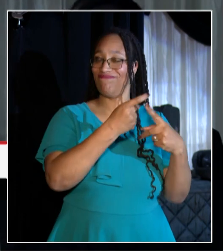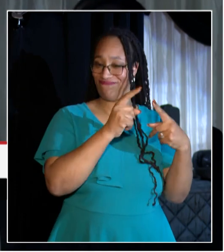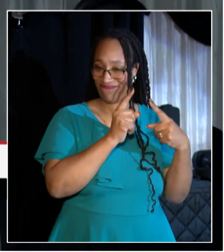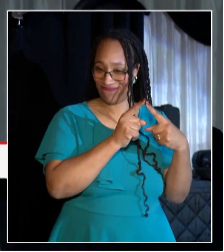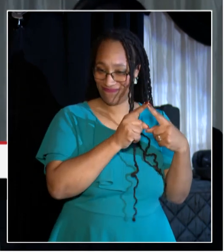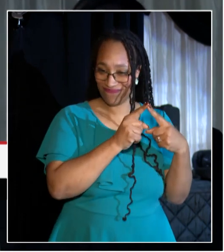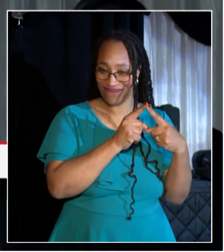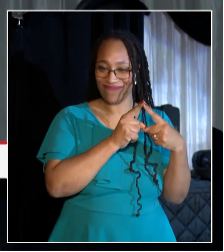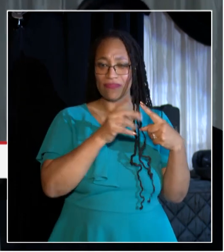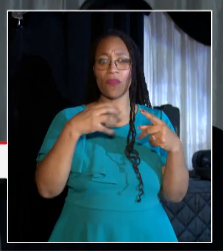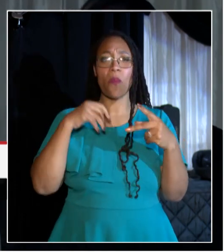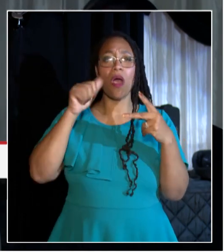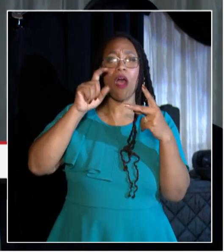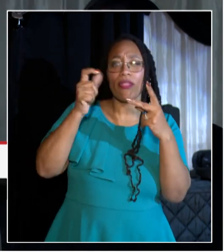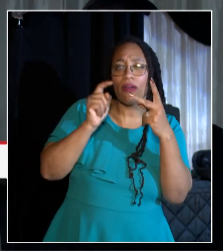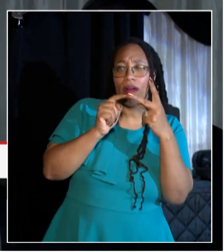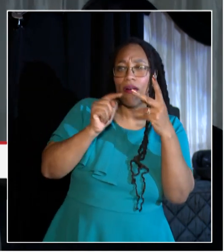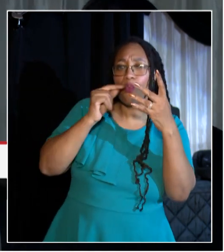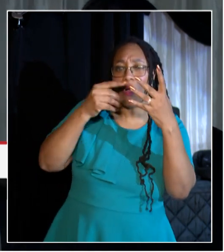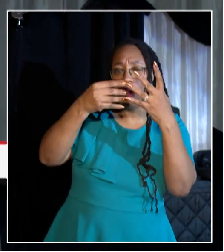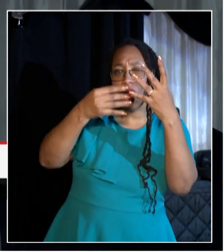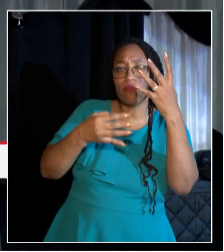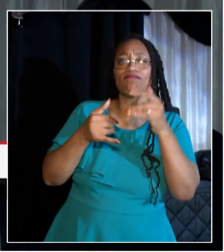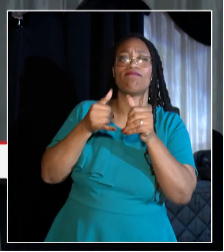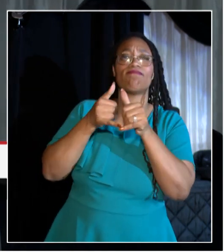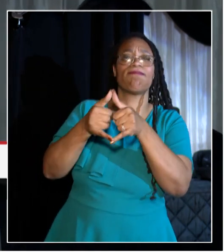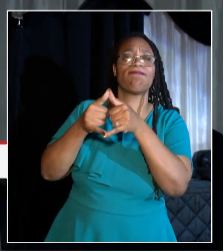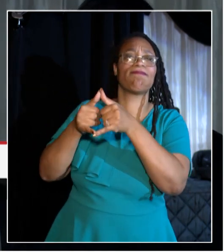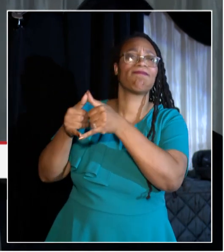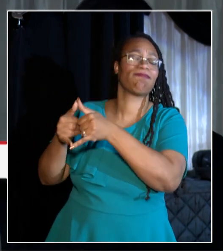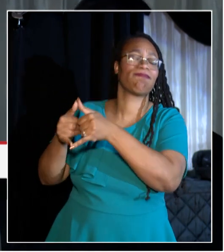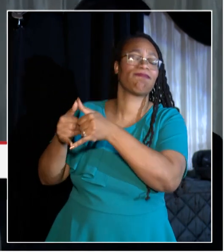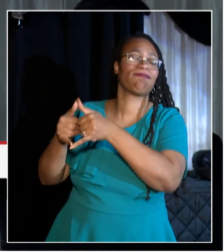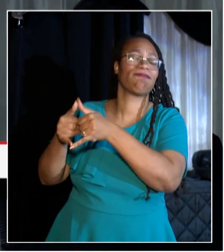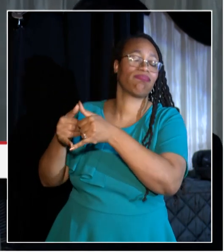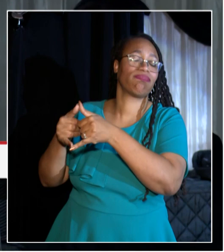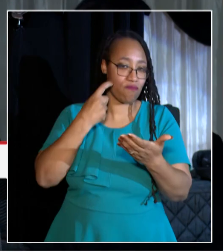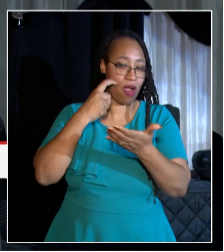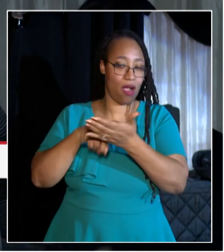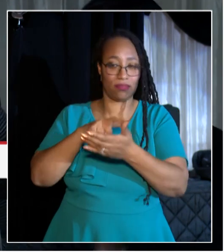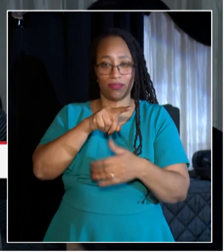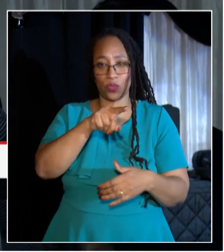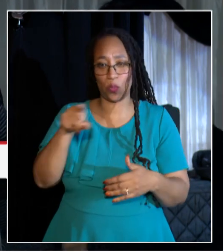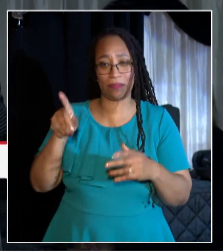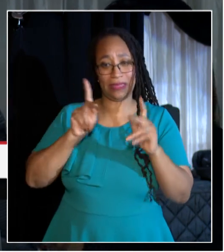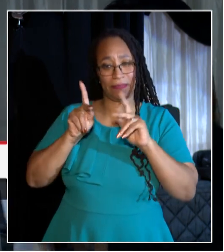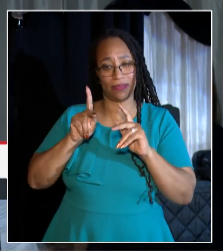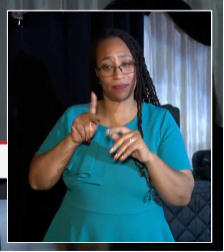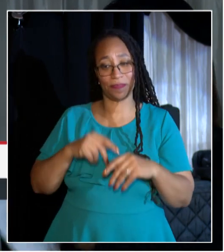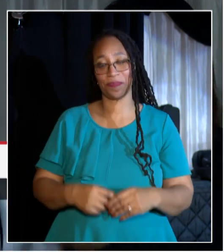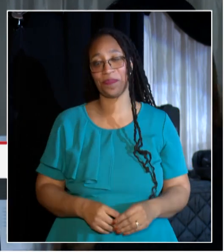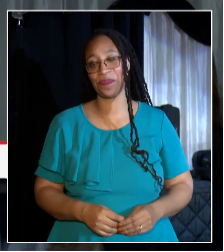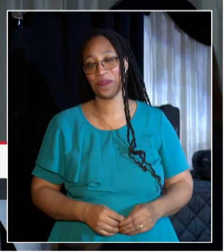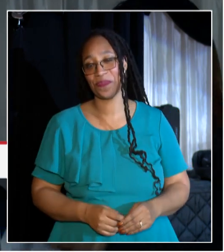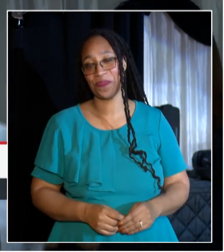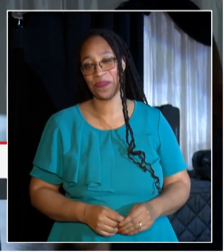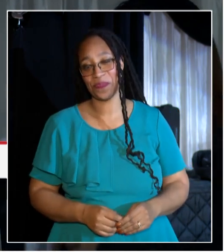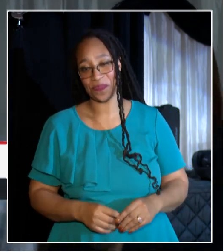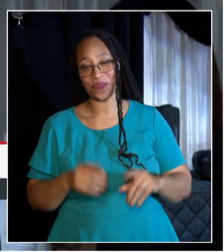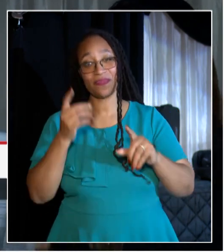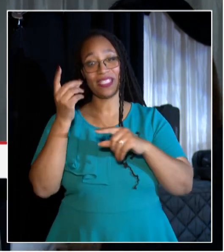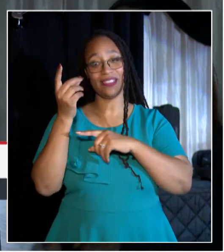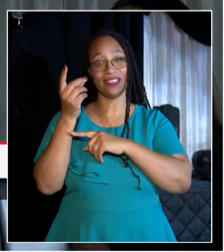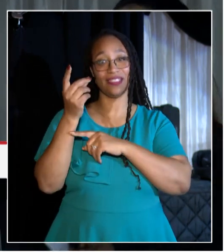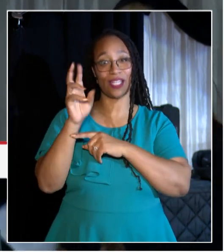inaugural director of the Office on Racial Equity, led by Dr. Amber Hewitt, who's behind me.